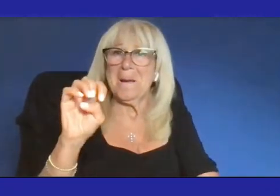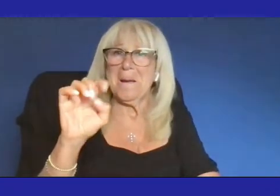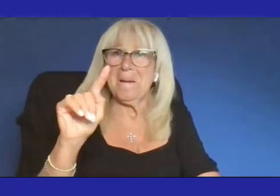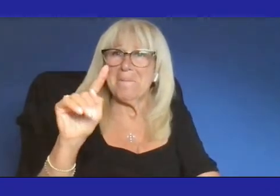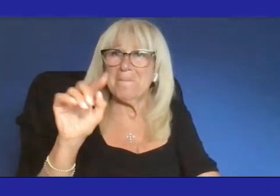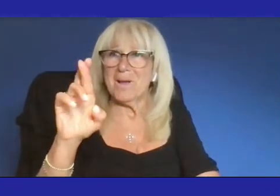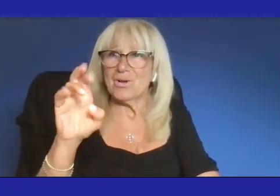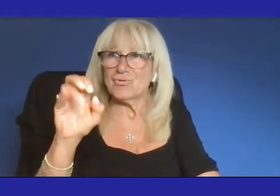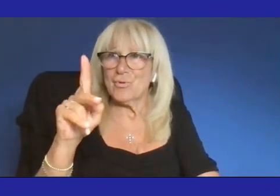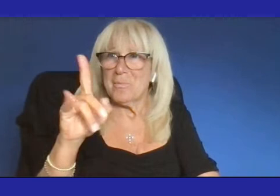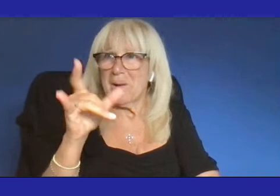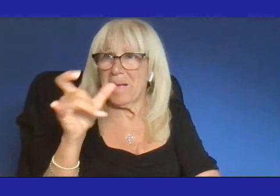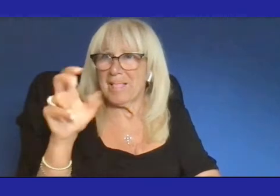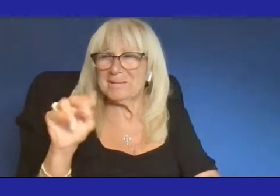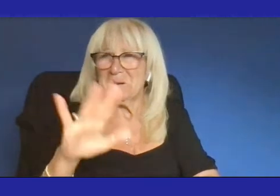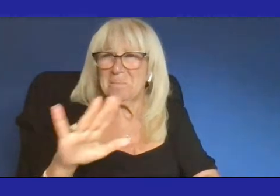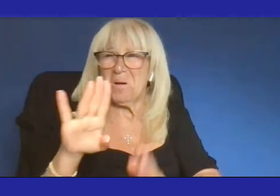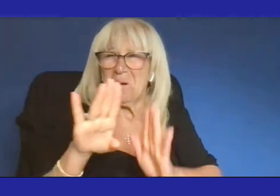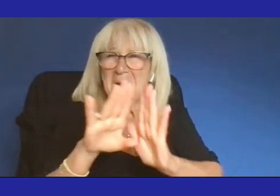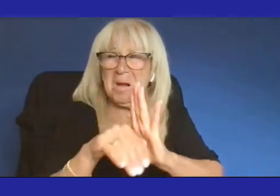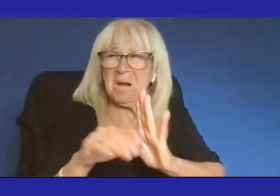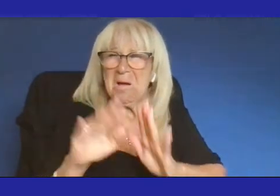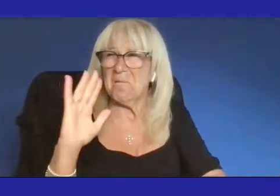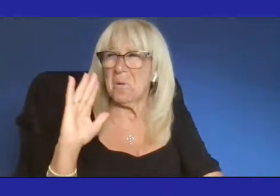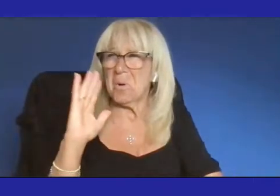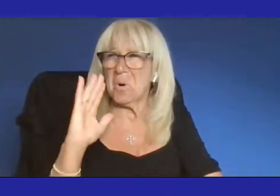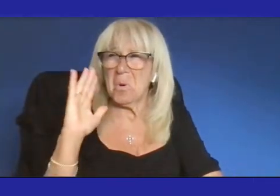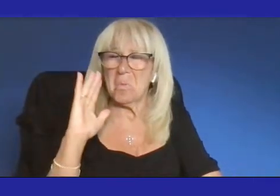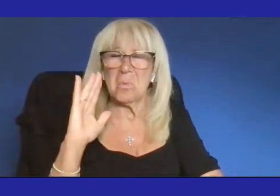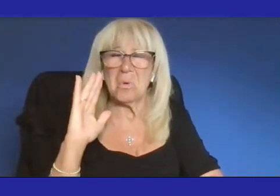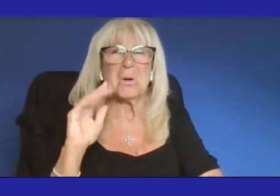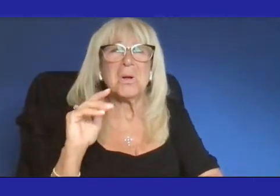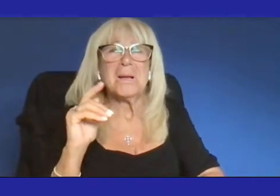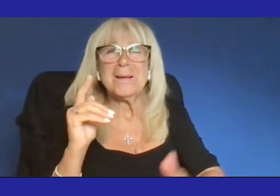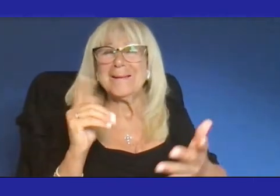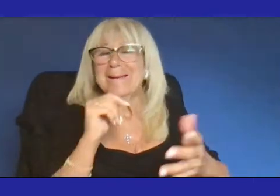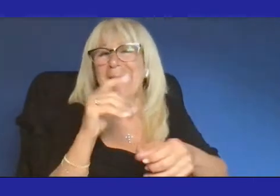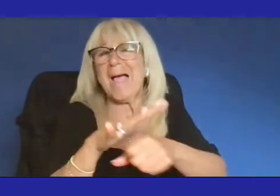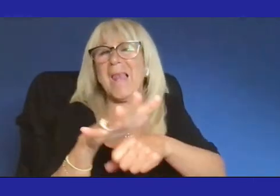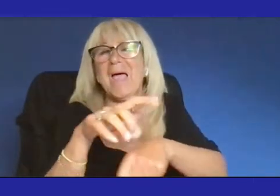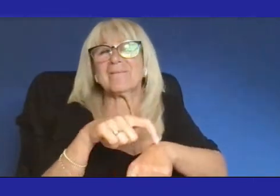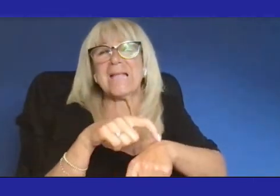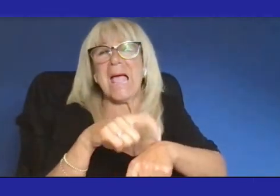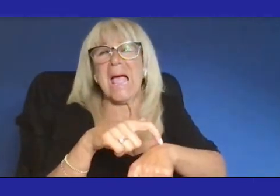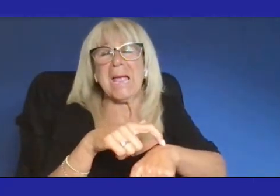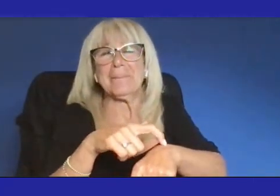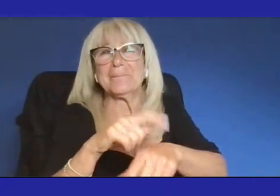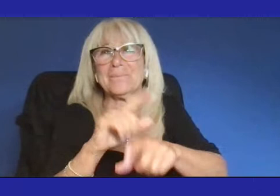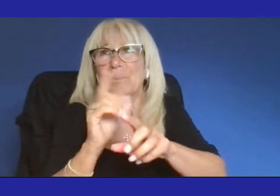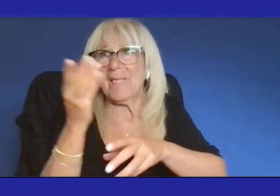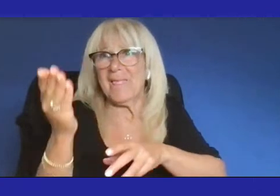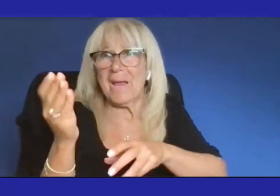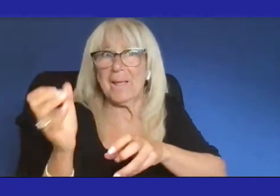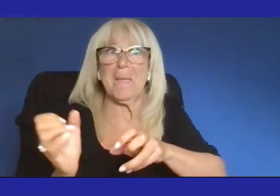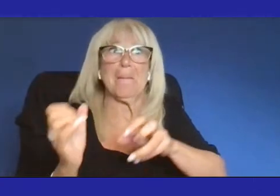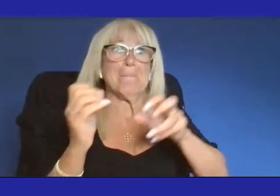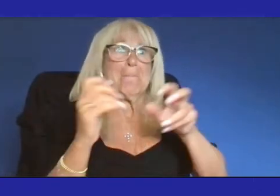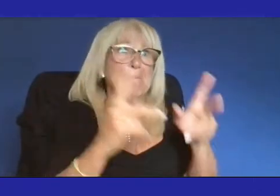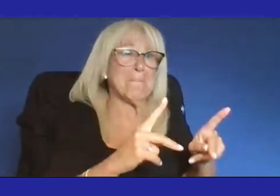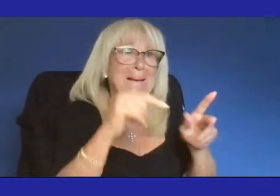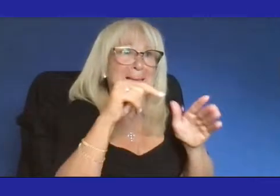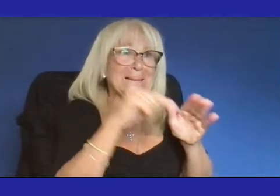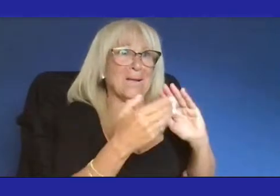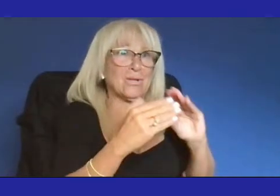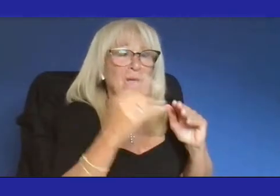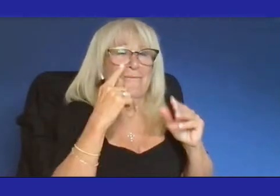hour ago, and so not enough time to be there and make it back downtown in time for this